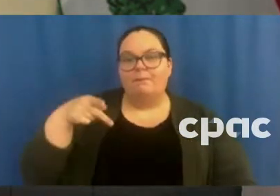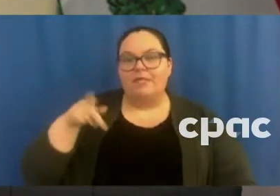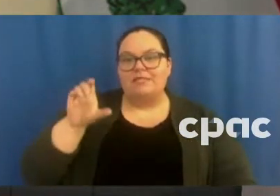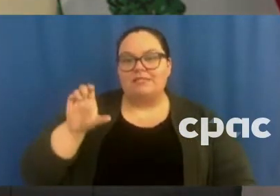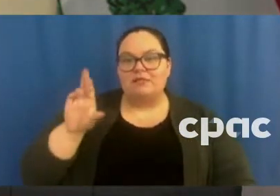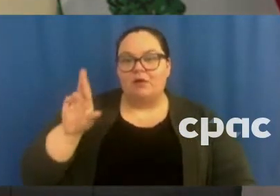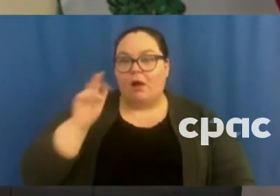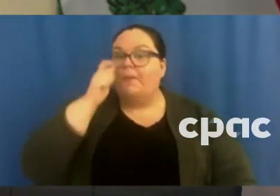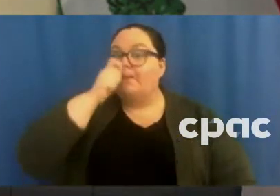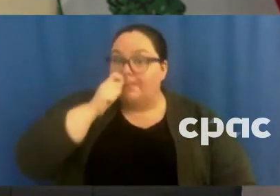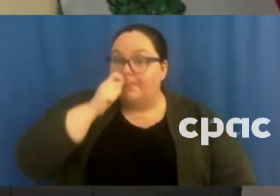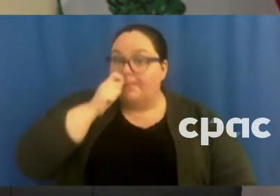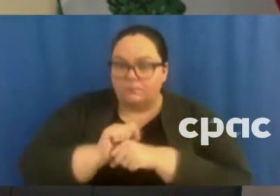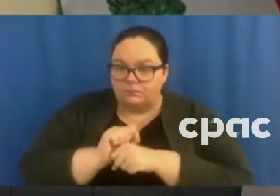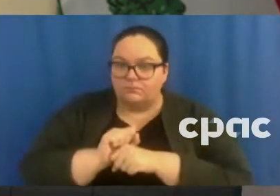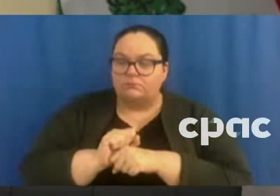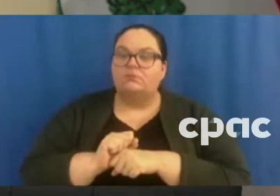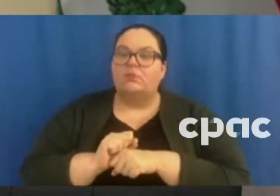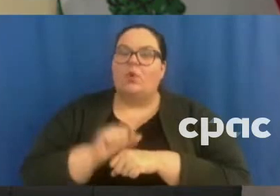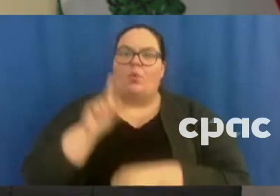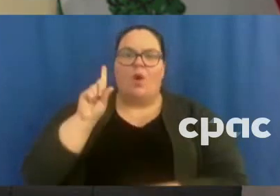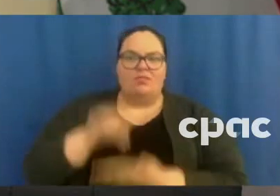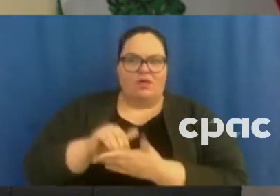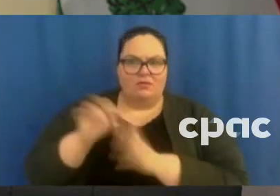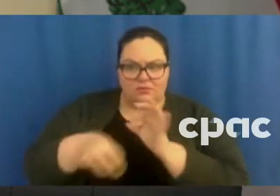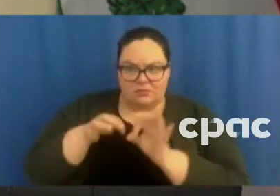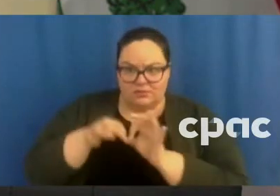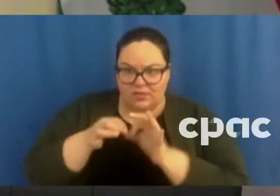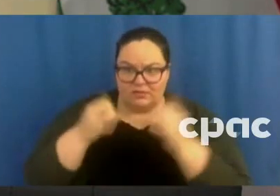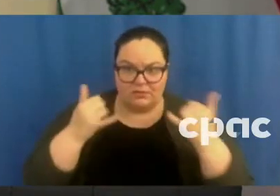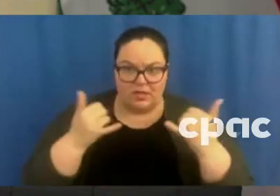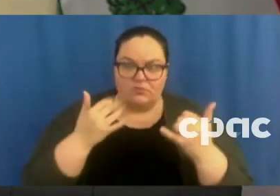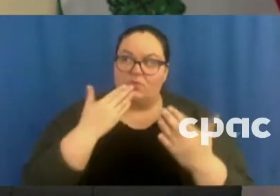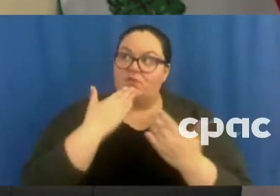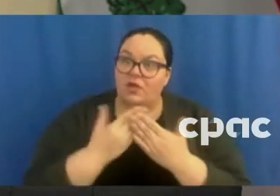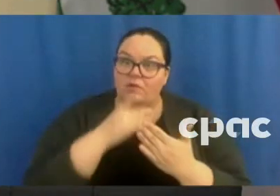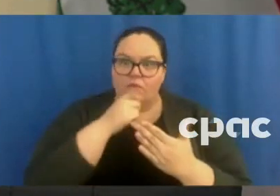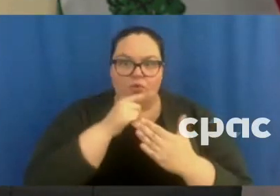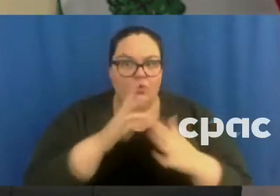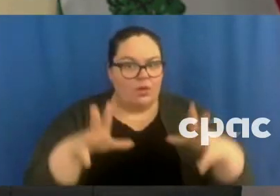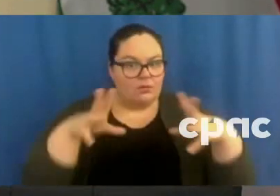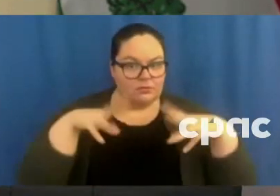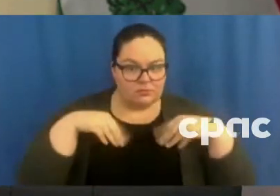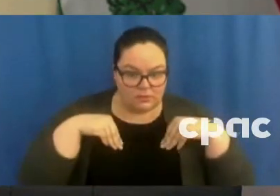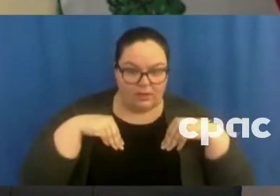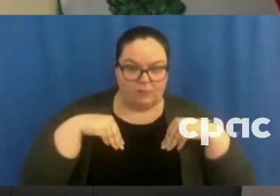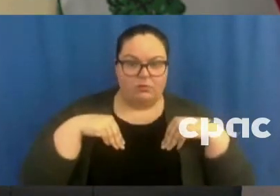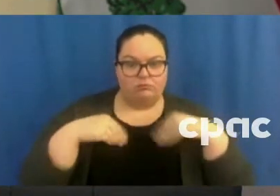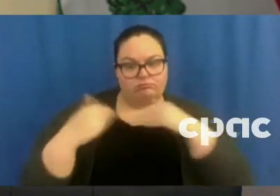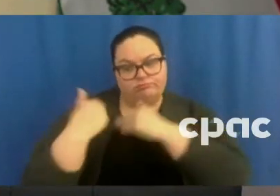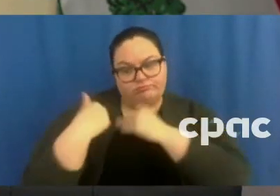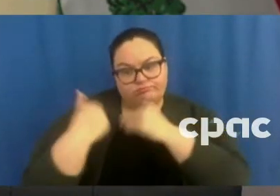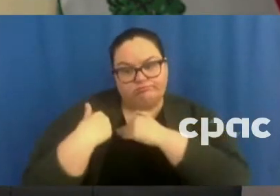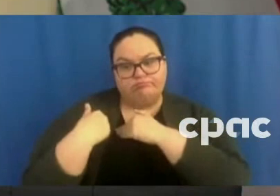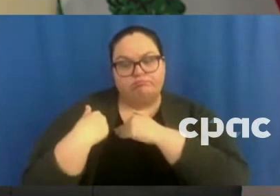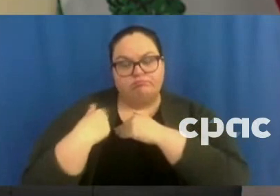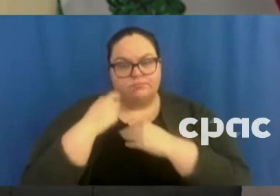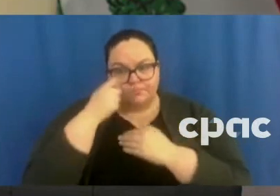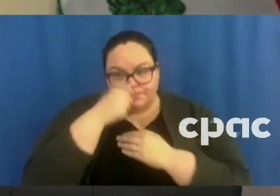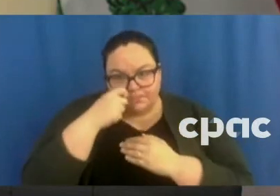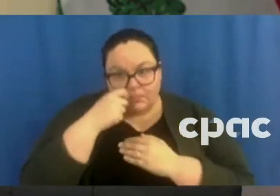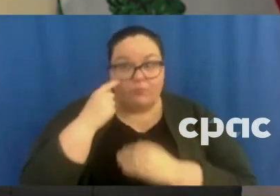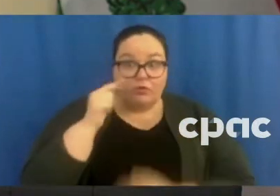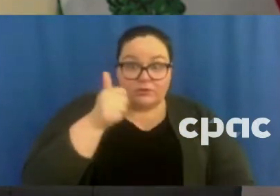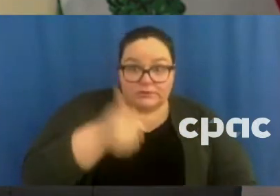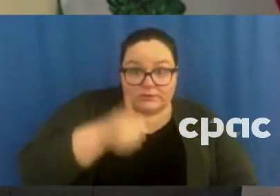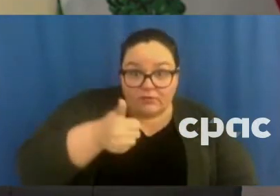alone. Thanks to all of those who stepped up today to do their part. You're doing it not just for yourself, but